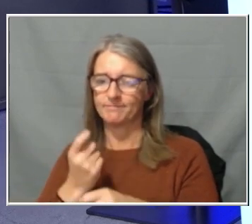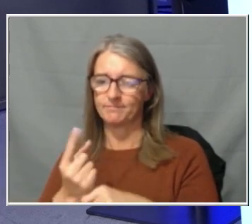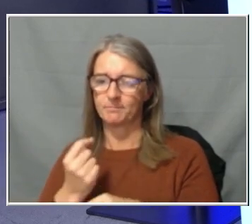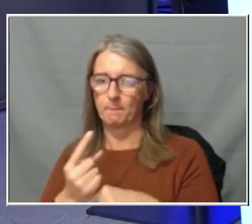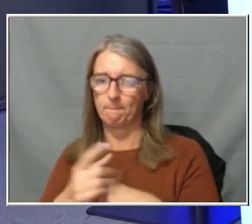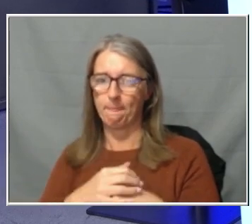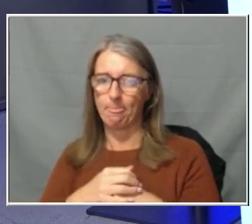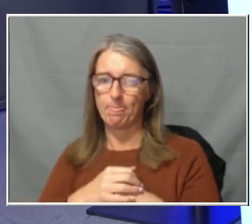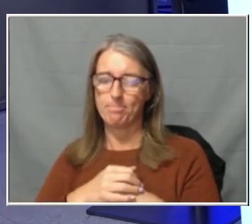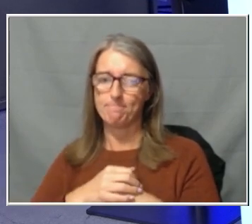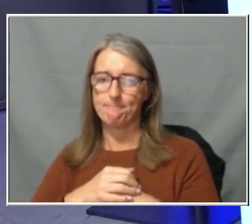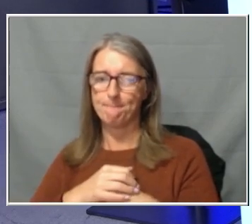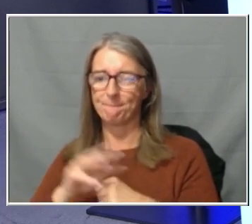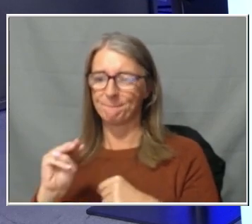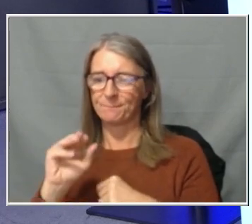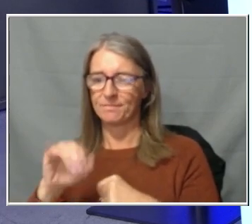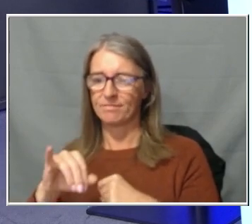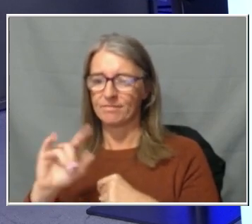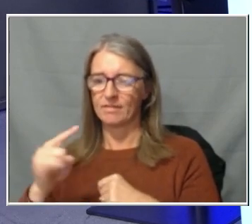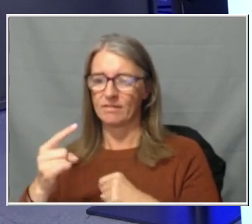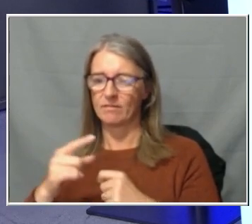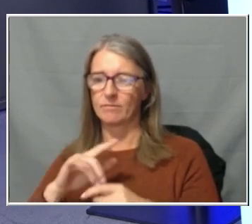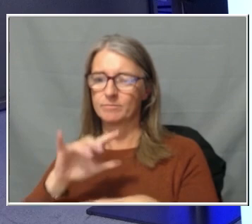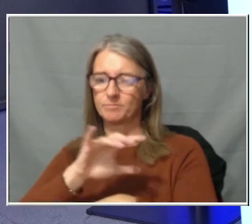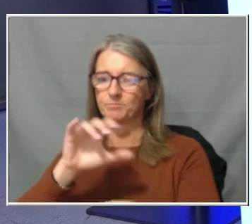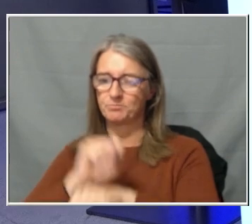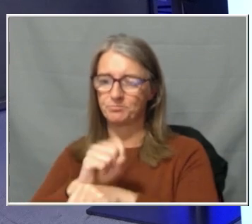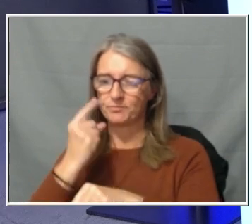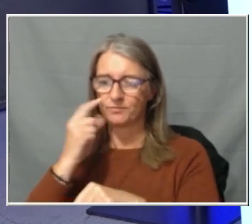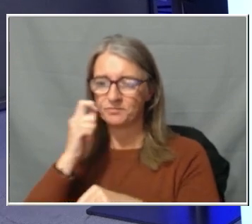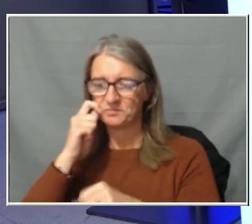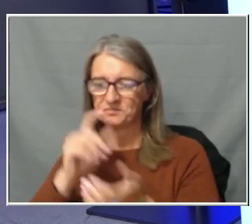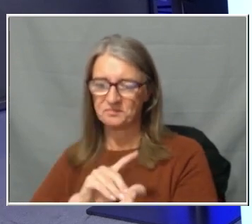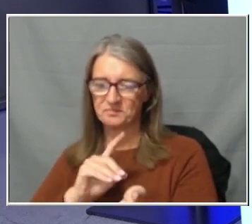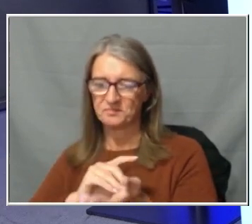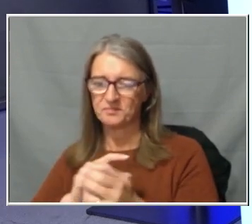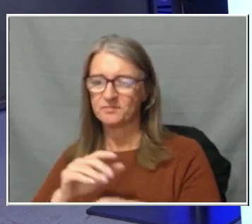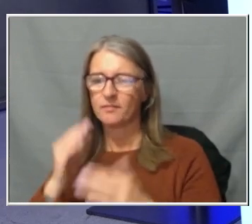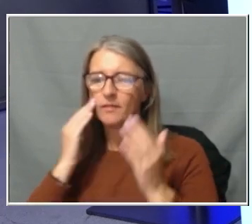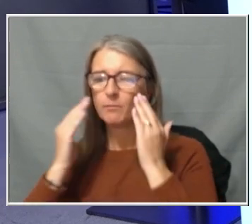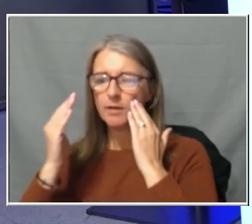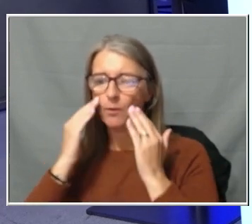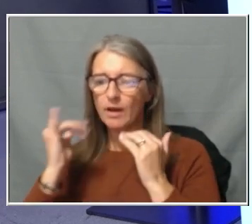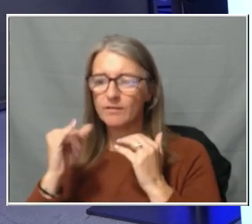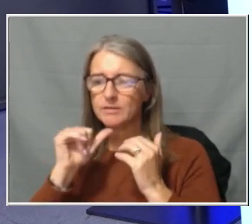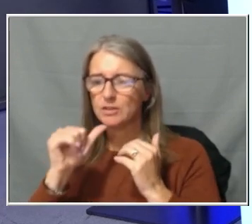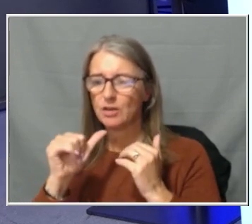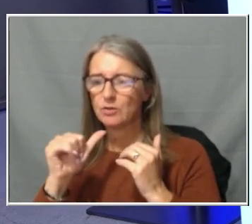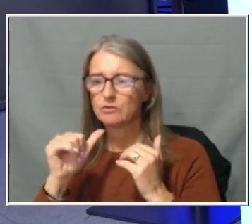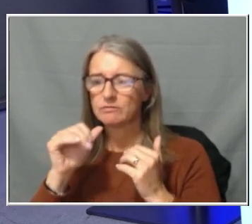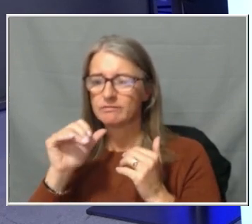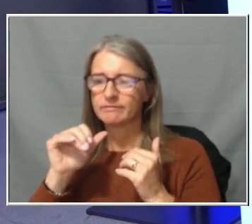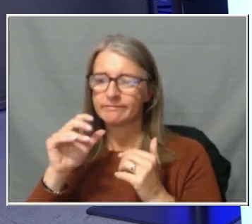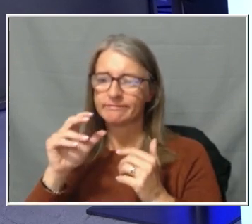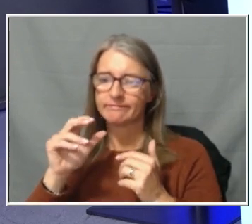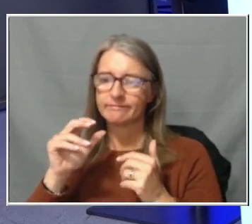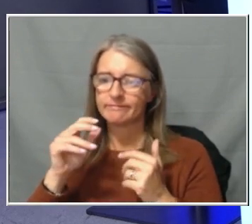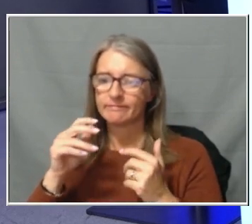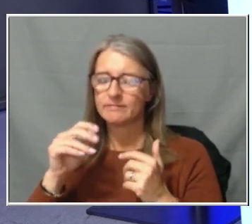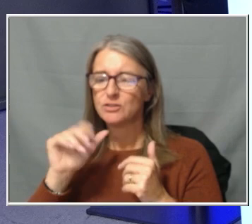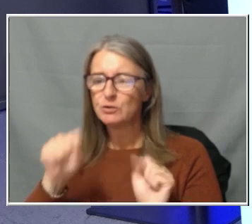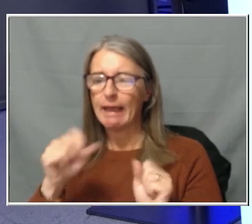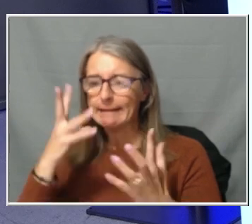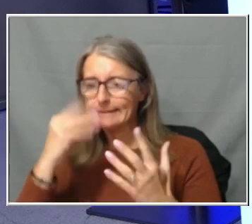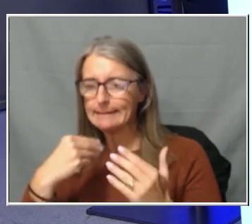years we've done this show on May 1st. I get off and I go and I make my appointment. There you go. Be aware of it, but you don't lose sleep over it. Okay, I won't. But I think I